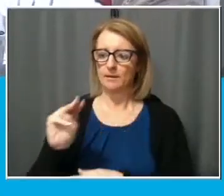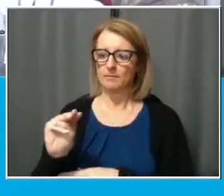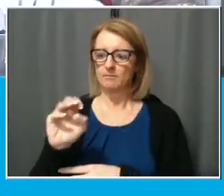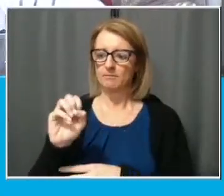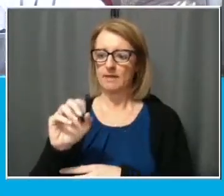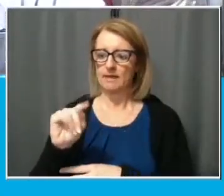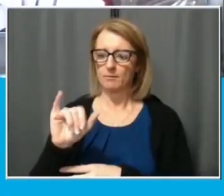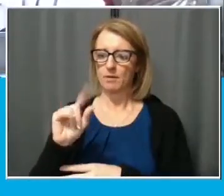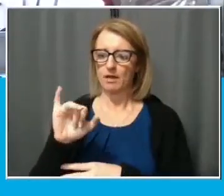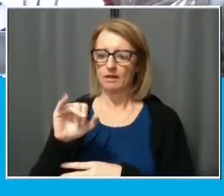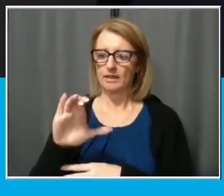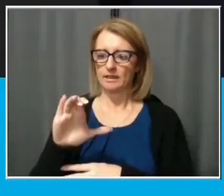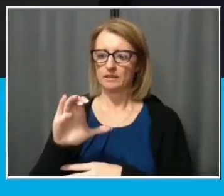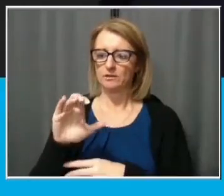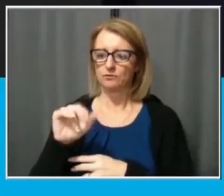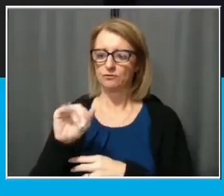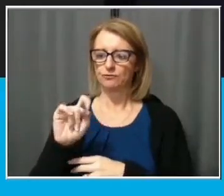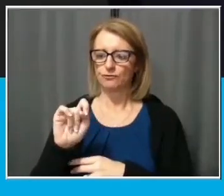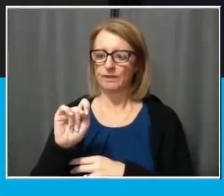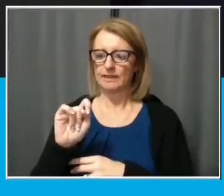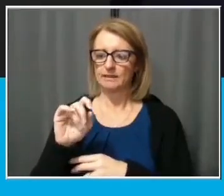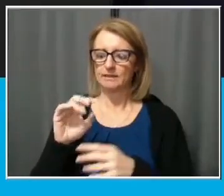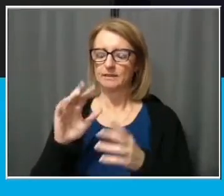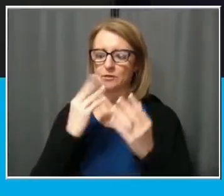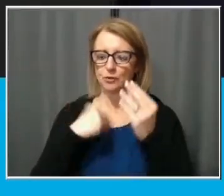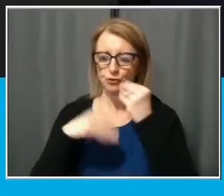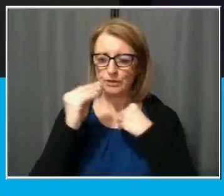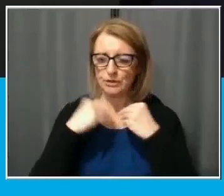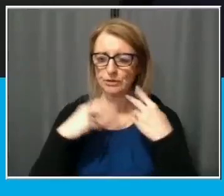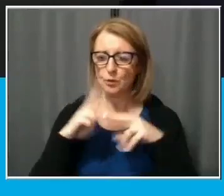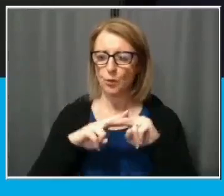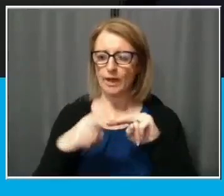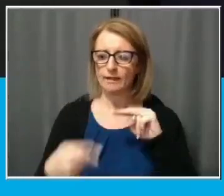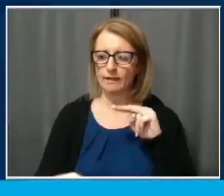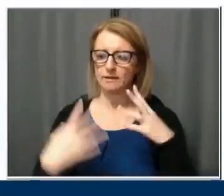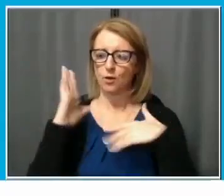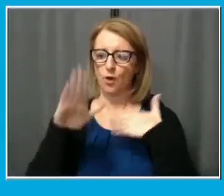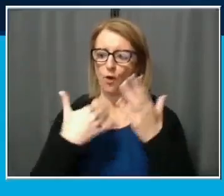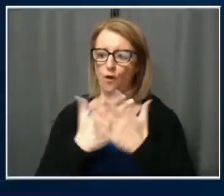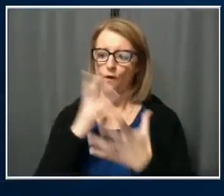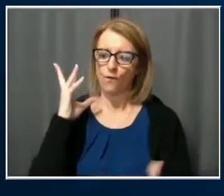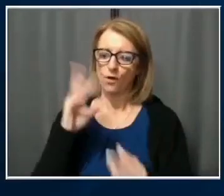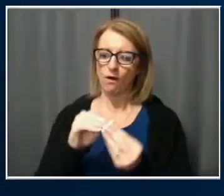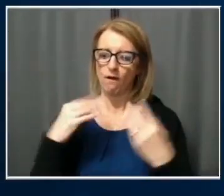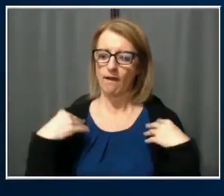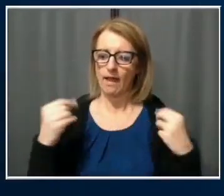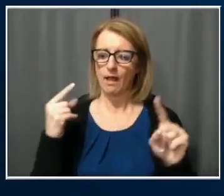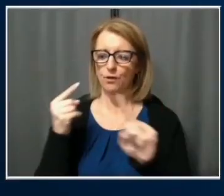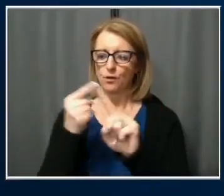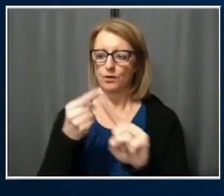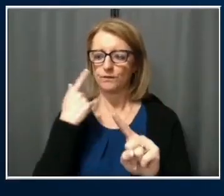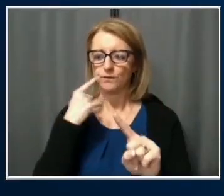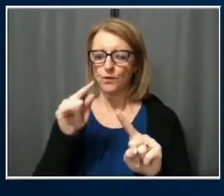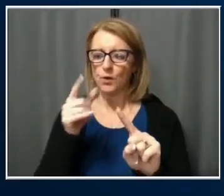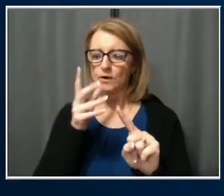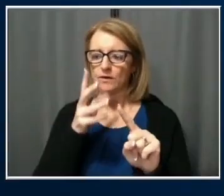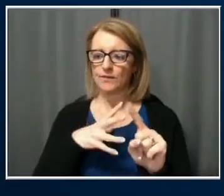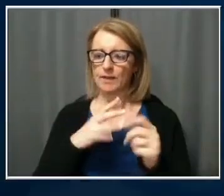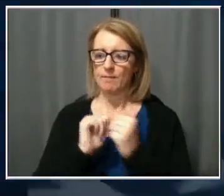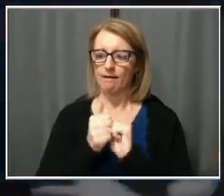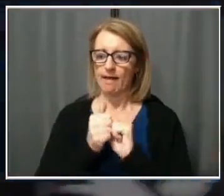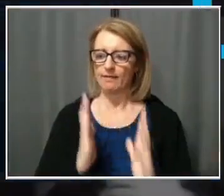you reach nutrition, weight loss, and overall health goals, plus the specific benefit for female athletes. Tuesday at 8.